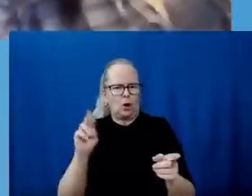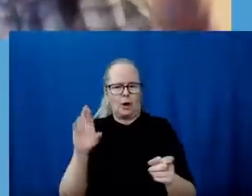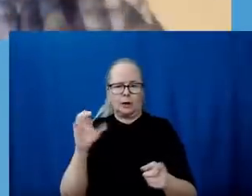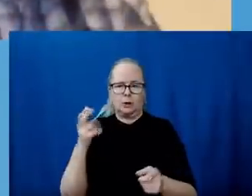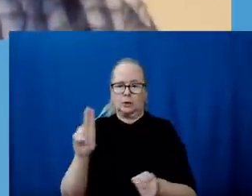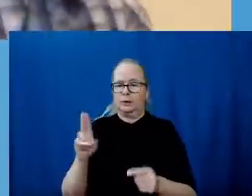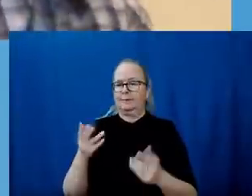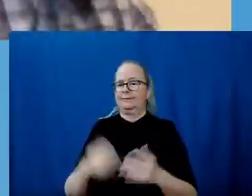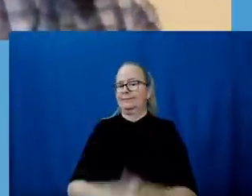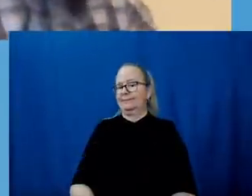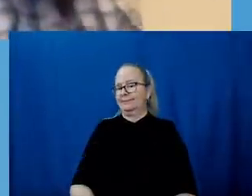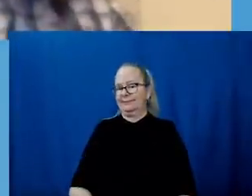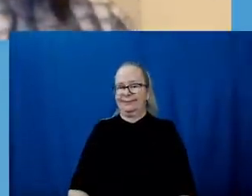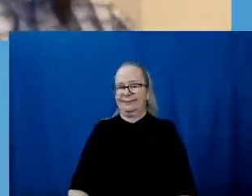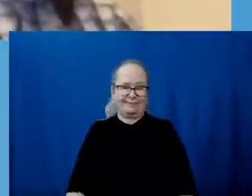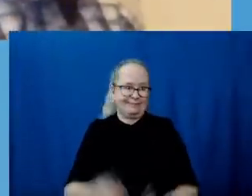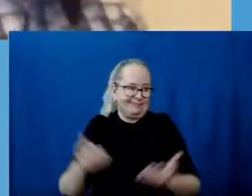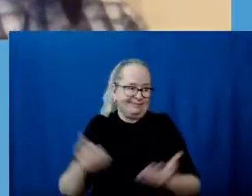Well,